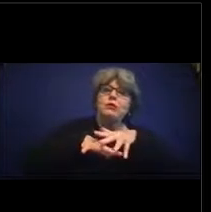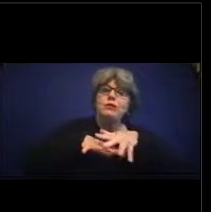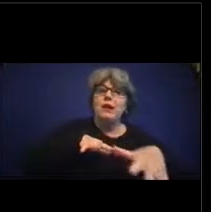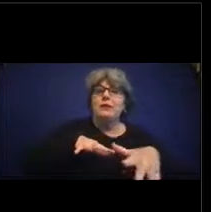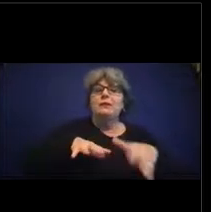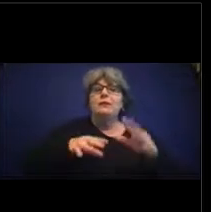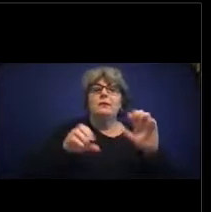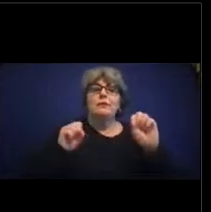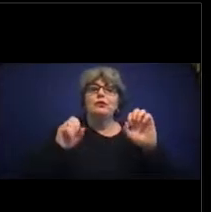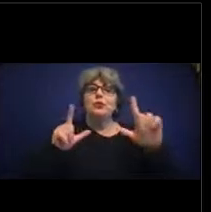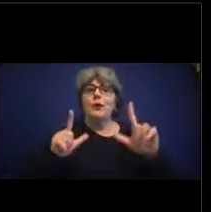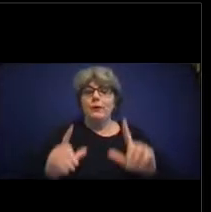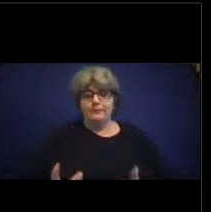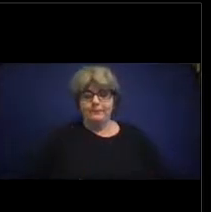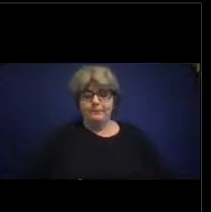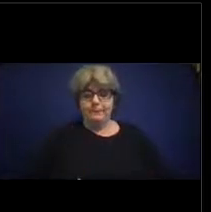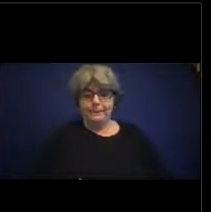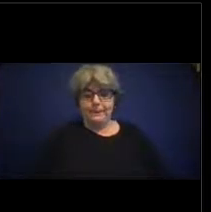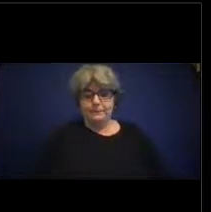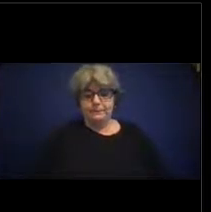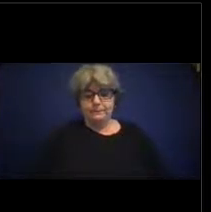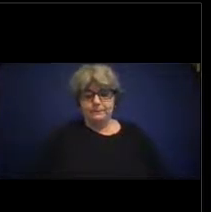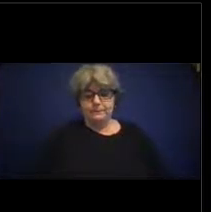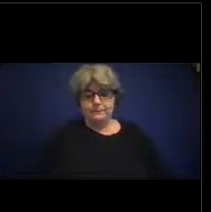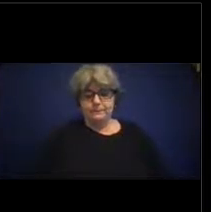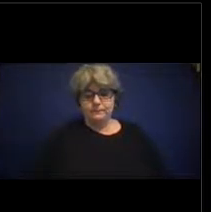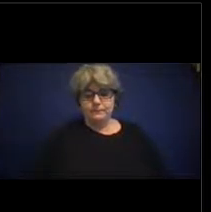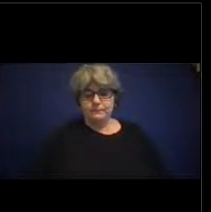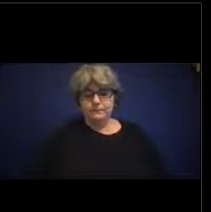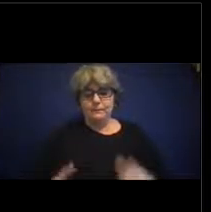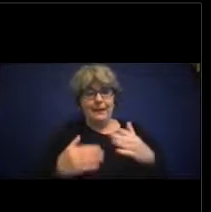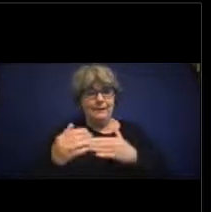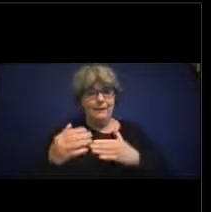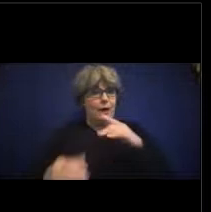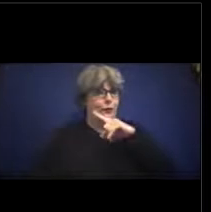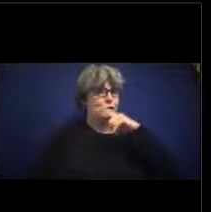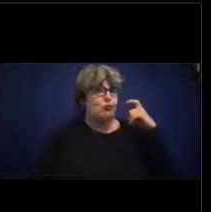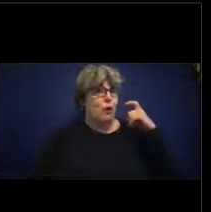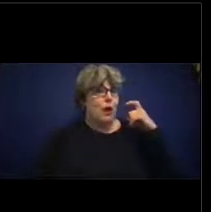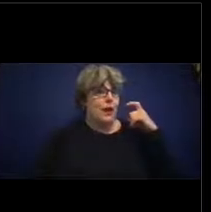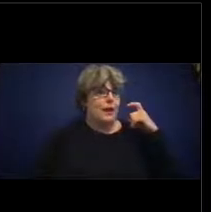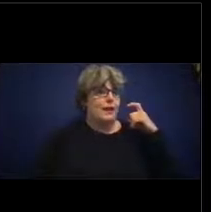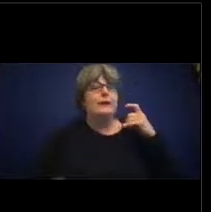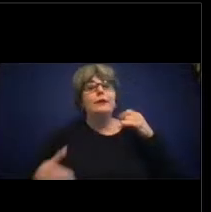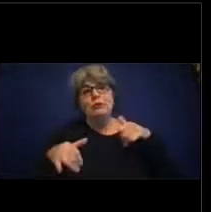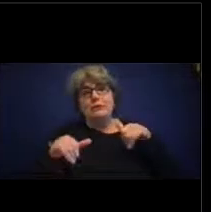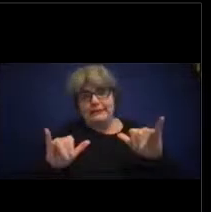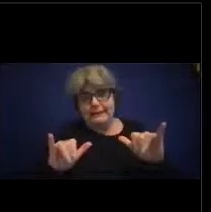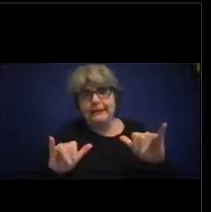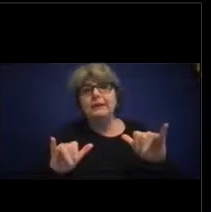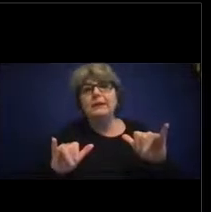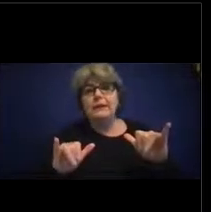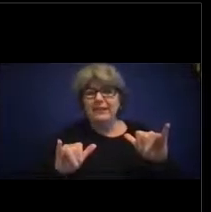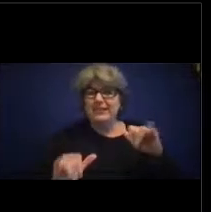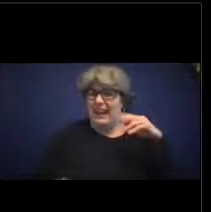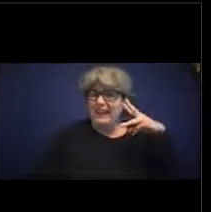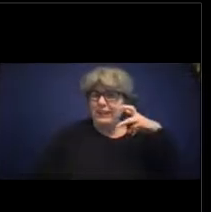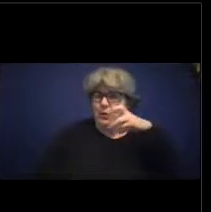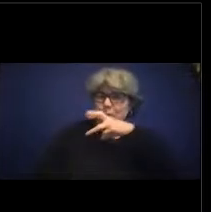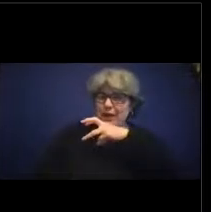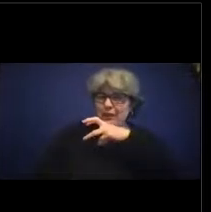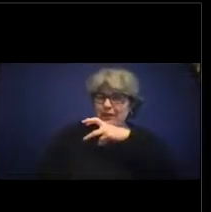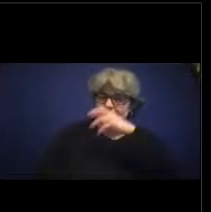there. And so even though it's a dry place, you can still have these things that happen. It's kind of weird when you think about it.